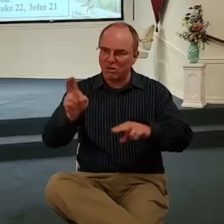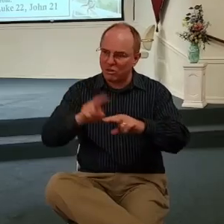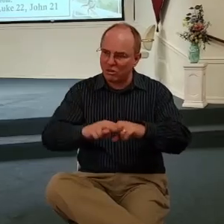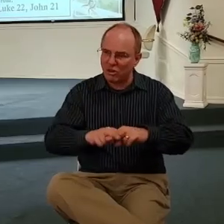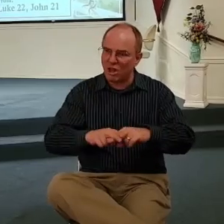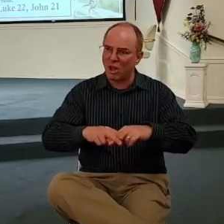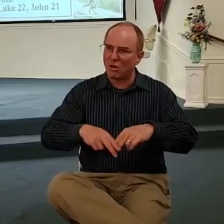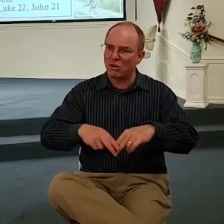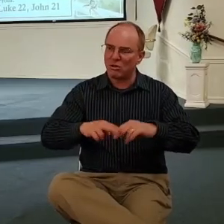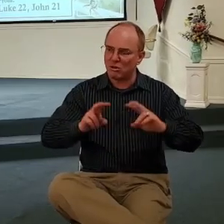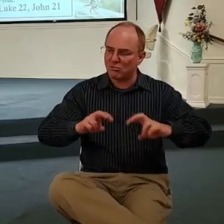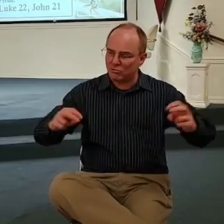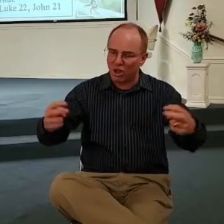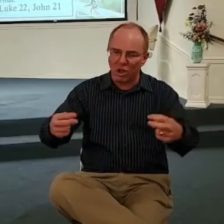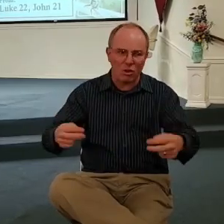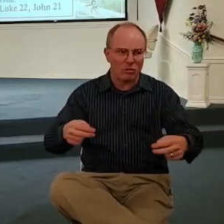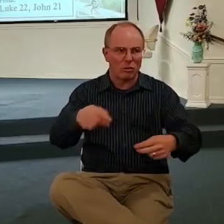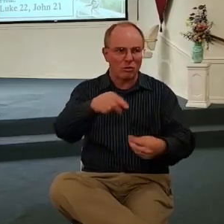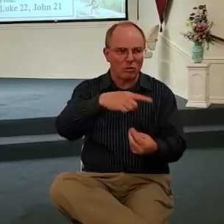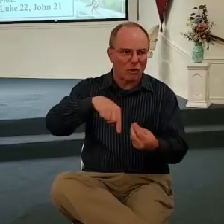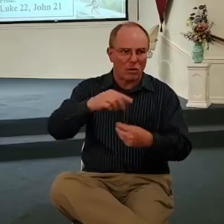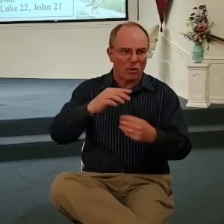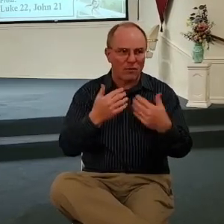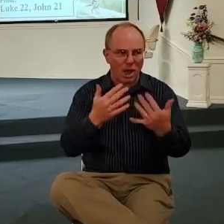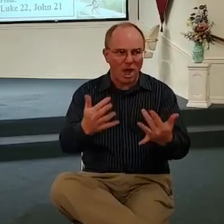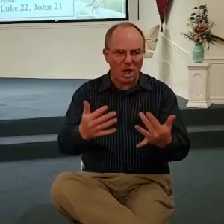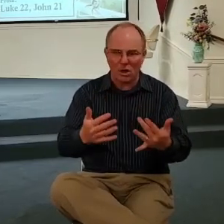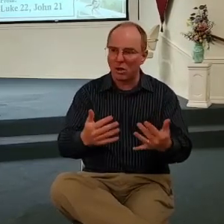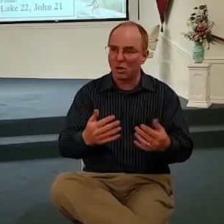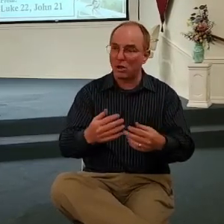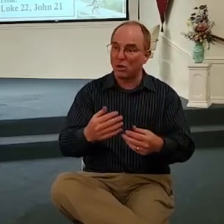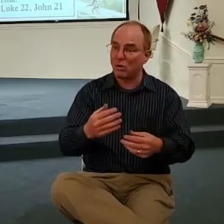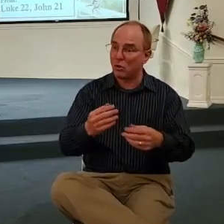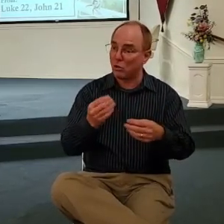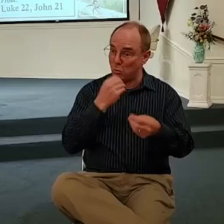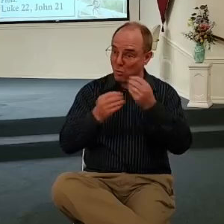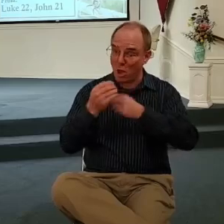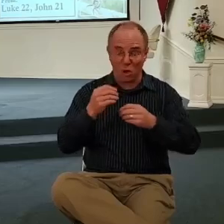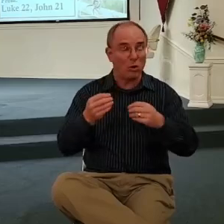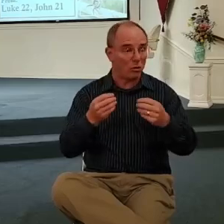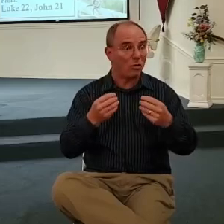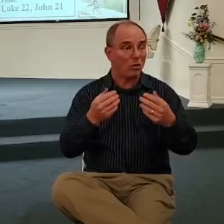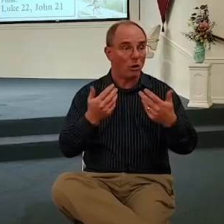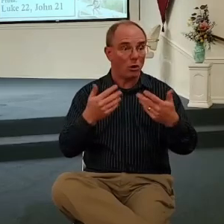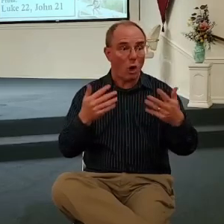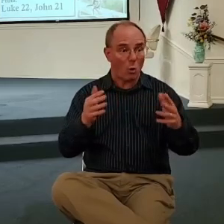already prepared for them. And this is when it gets